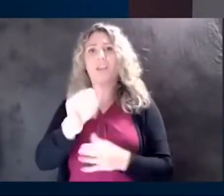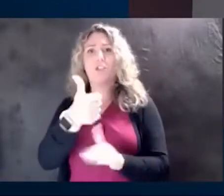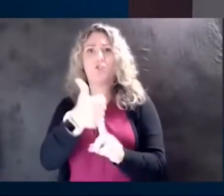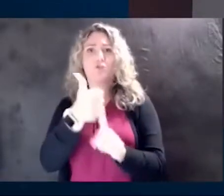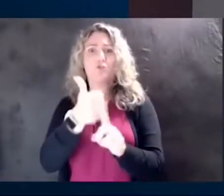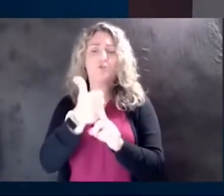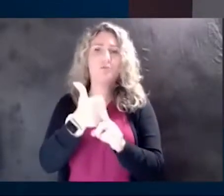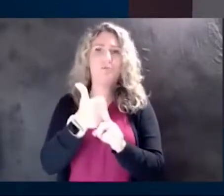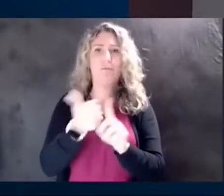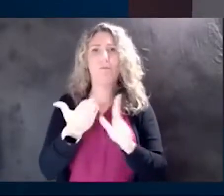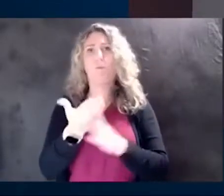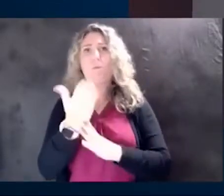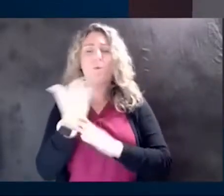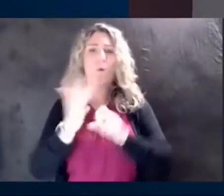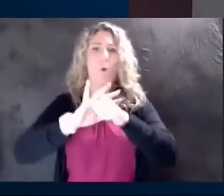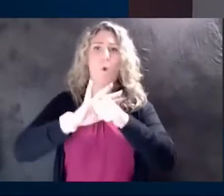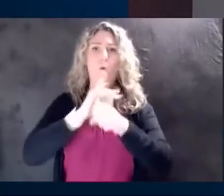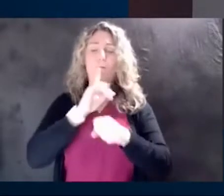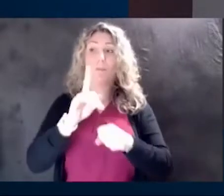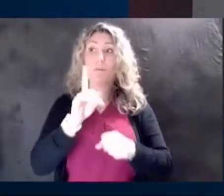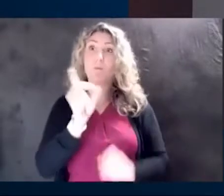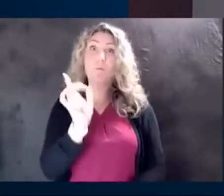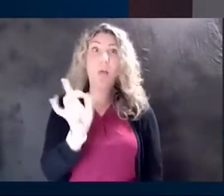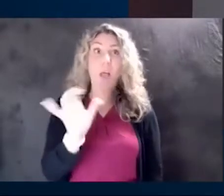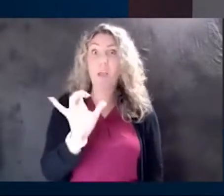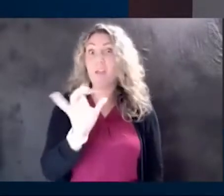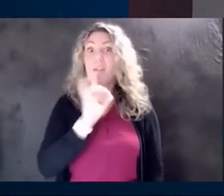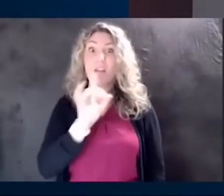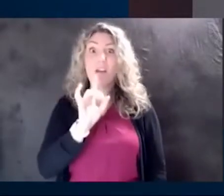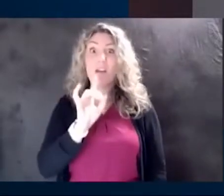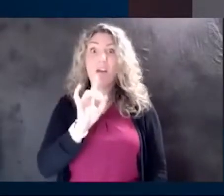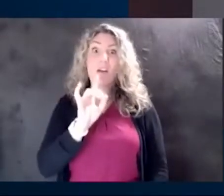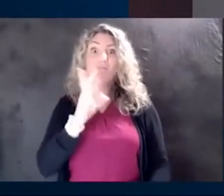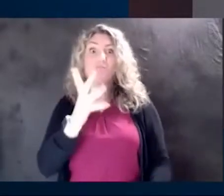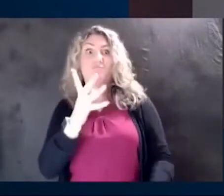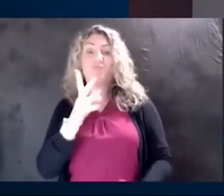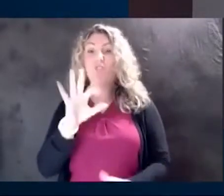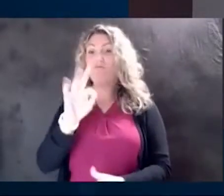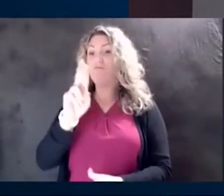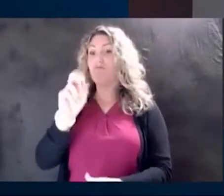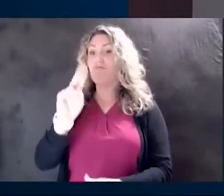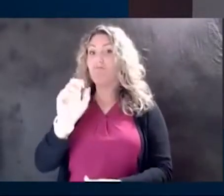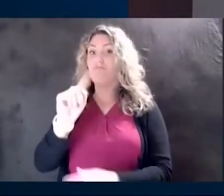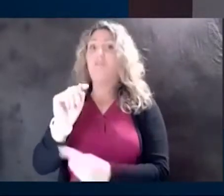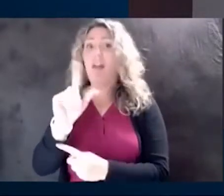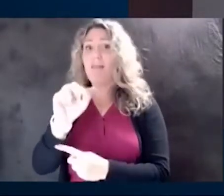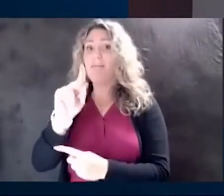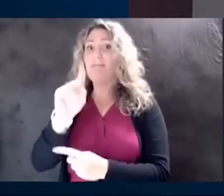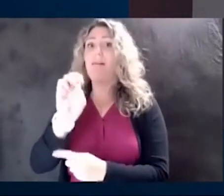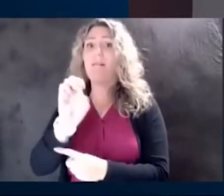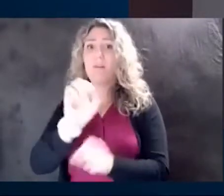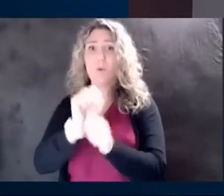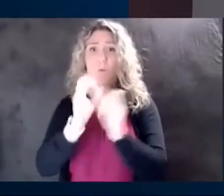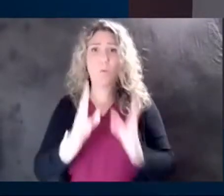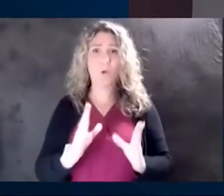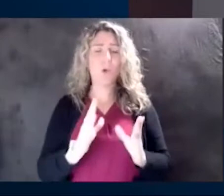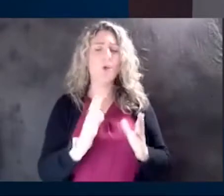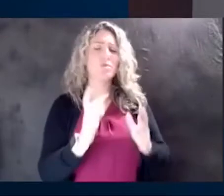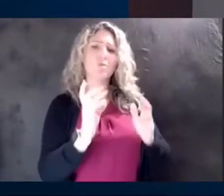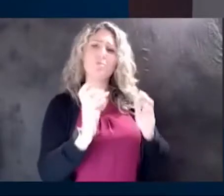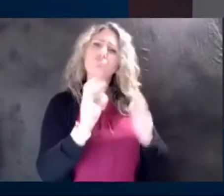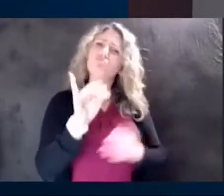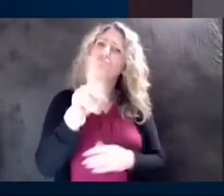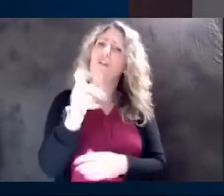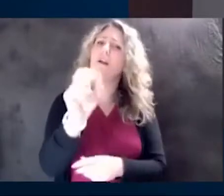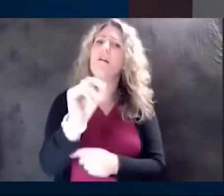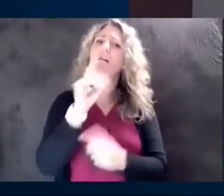world, really like a frontline worker all of a sudden. Brian, which foods do you think were responsible for the